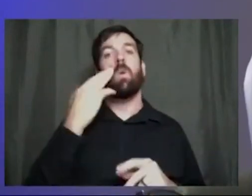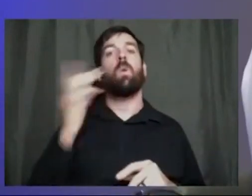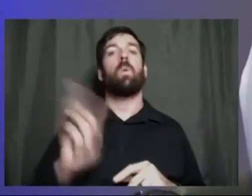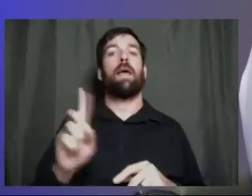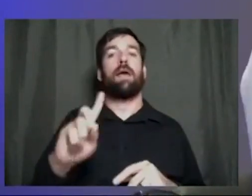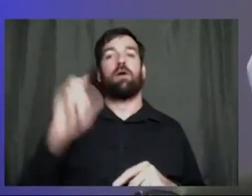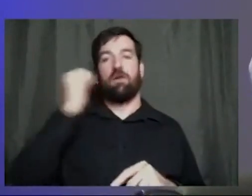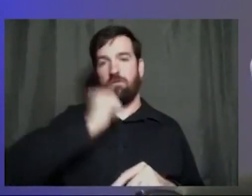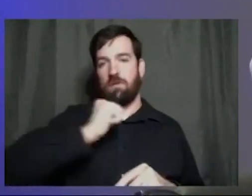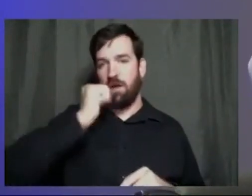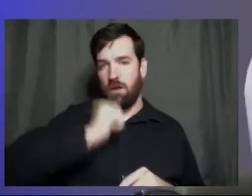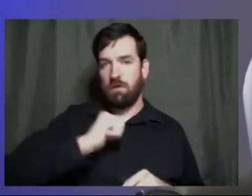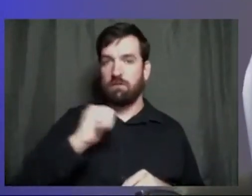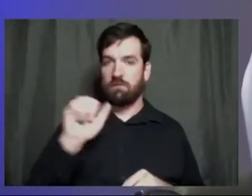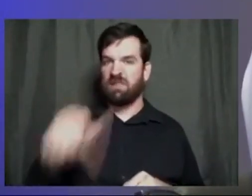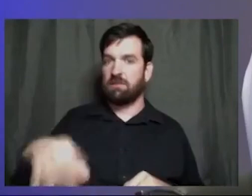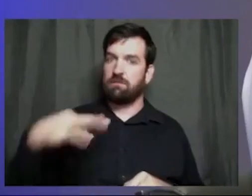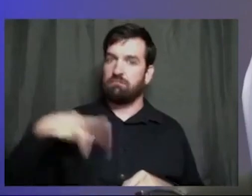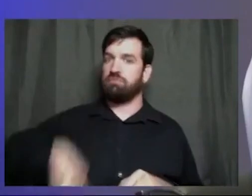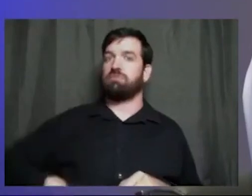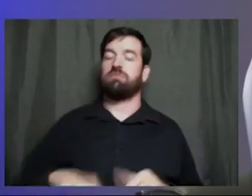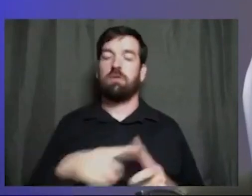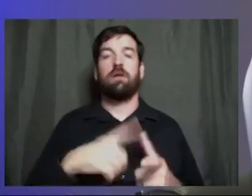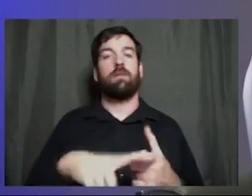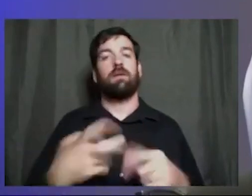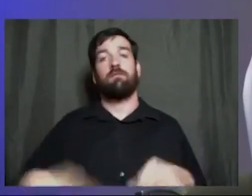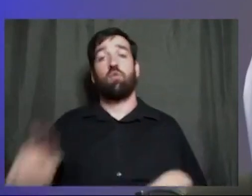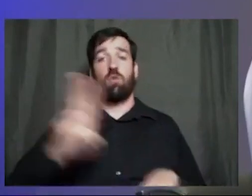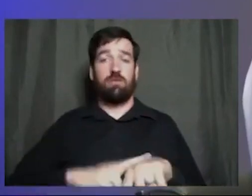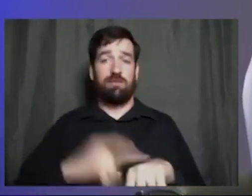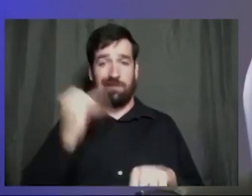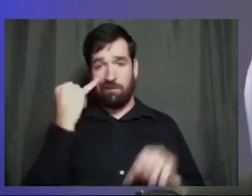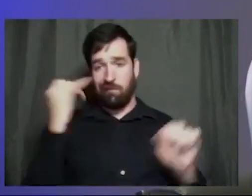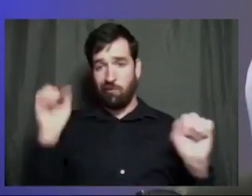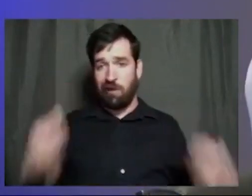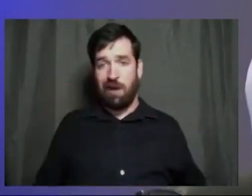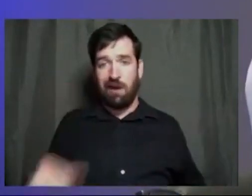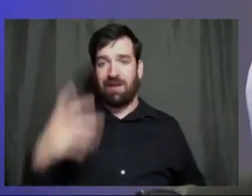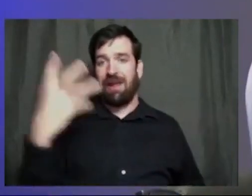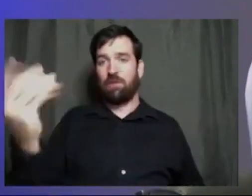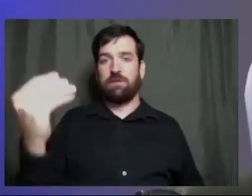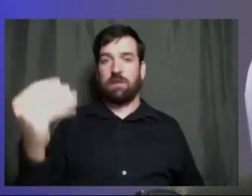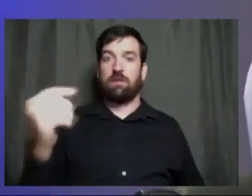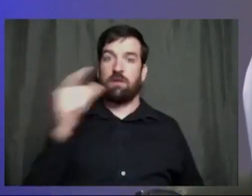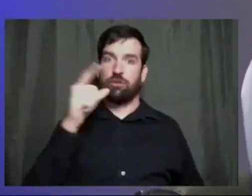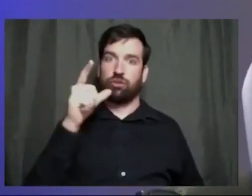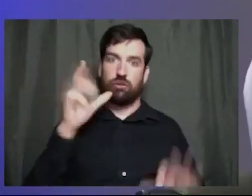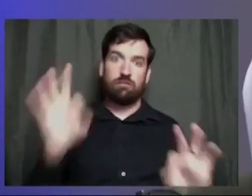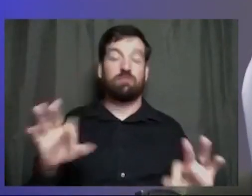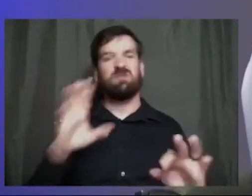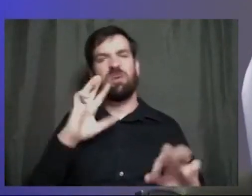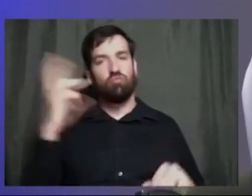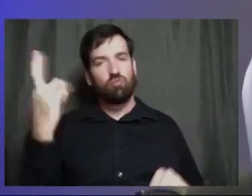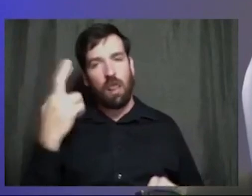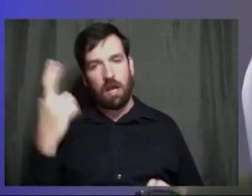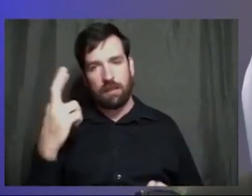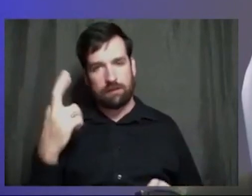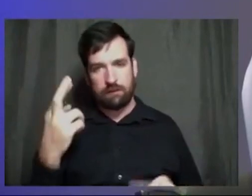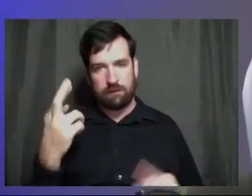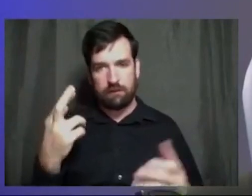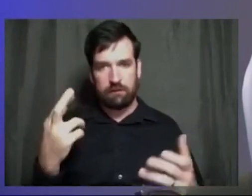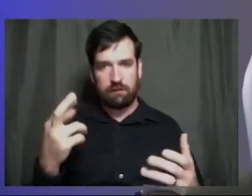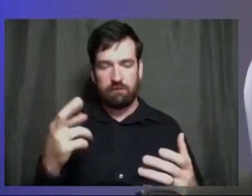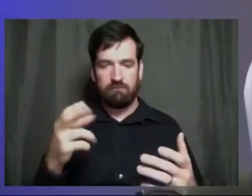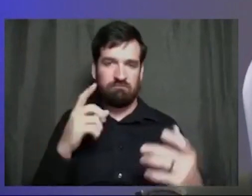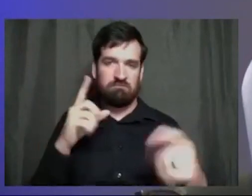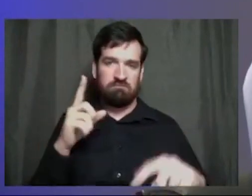is incredibly helpful. And then of course outside, if you're able to, is always a good place to eat lunch. I realize that that's not going to be really workable for very